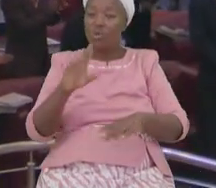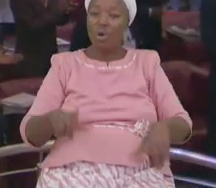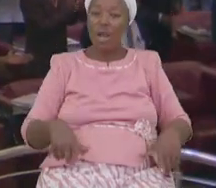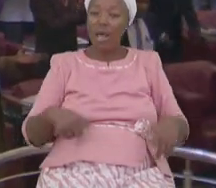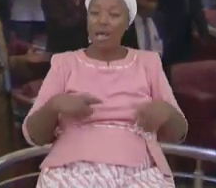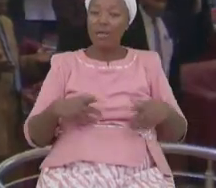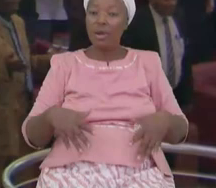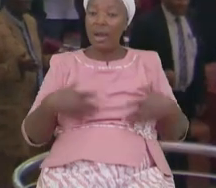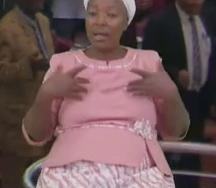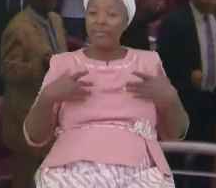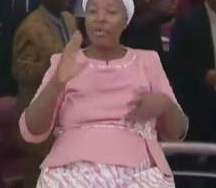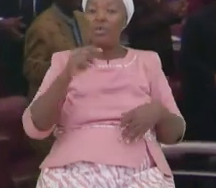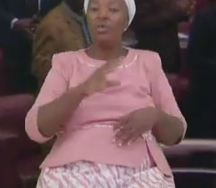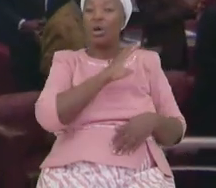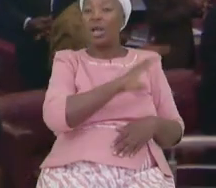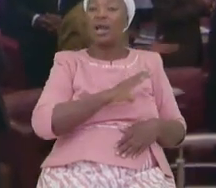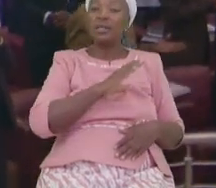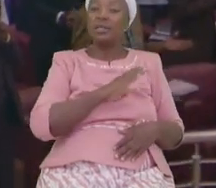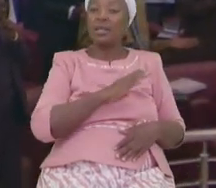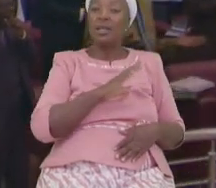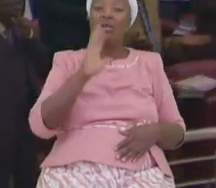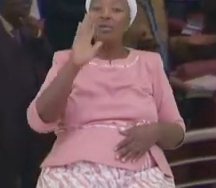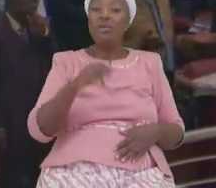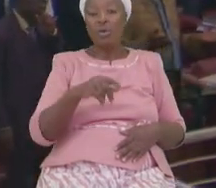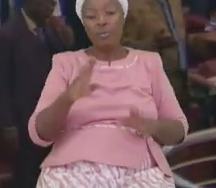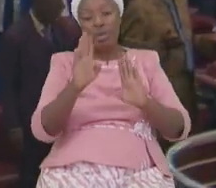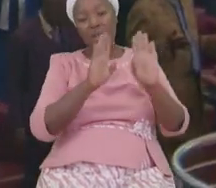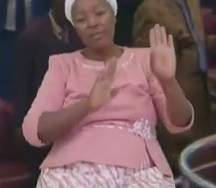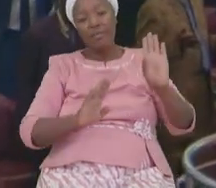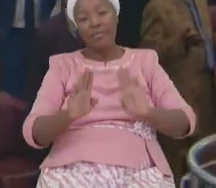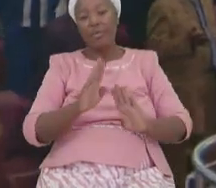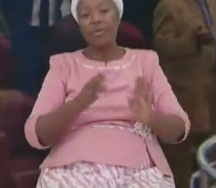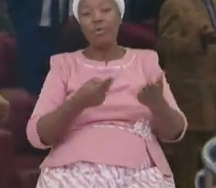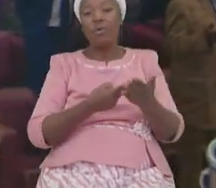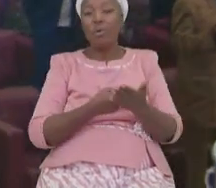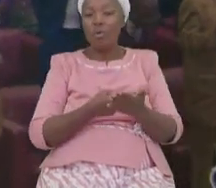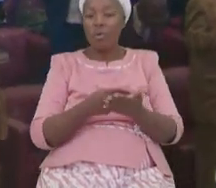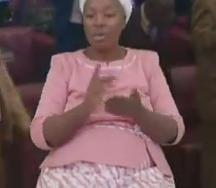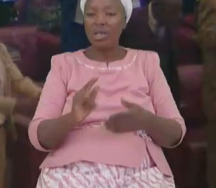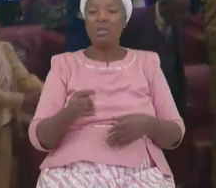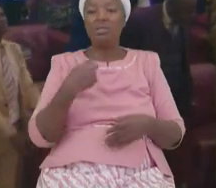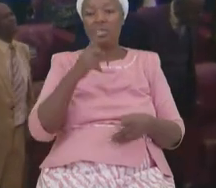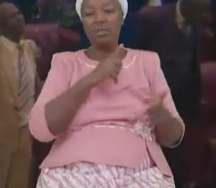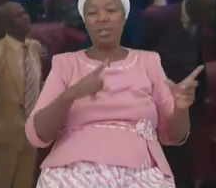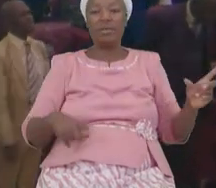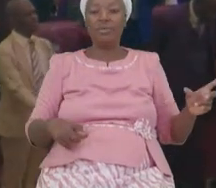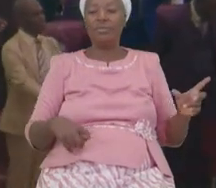life, your character, your behavior holy. Tell the Lord,